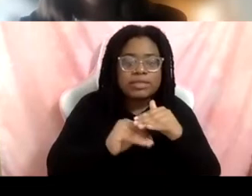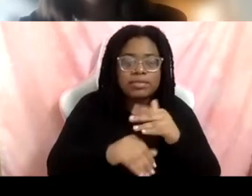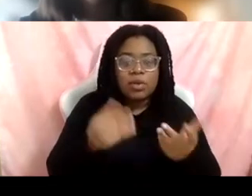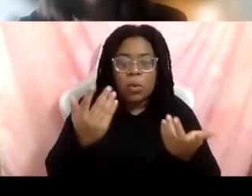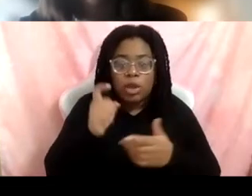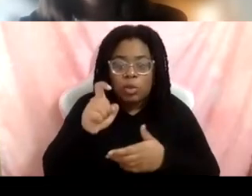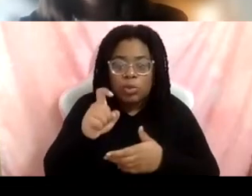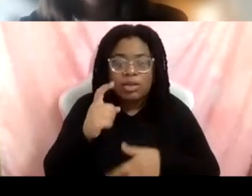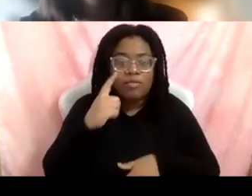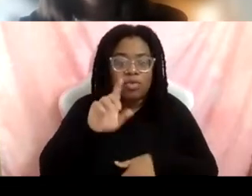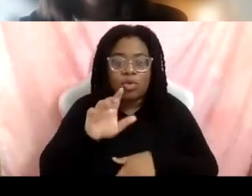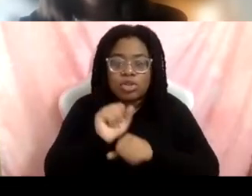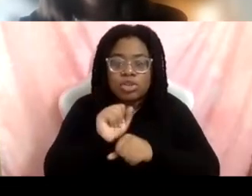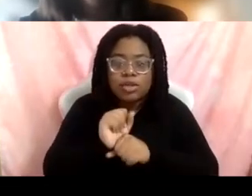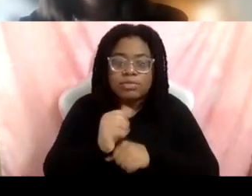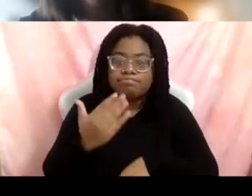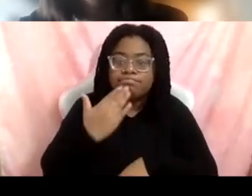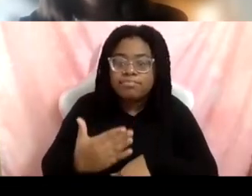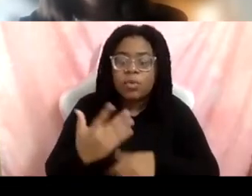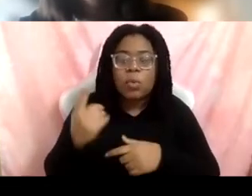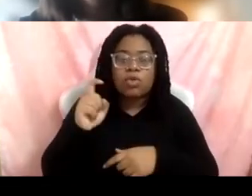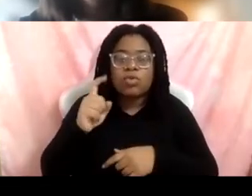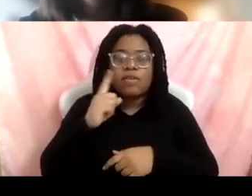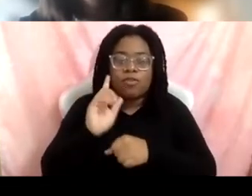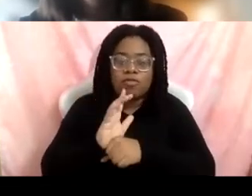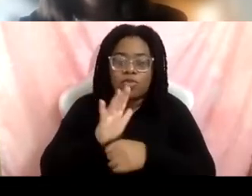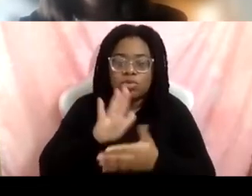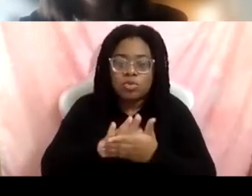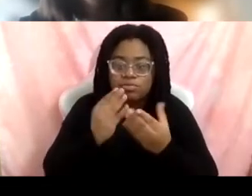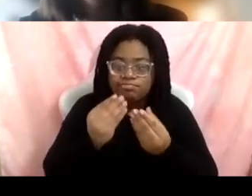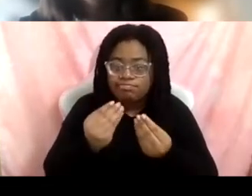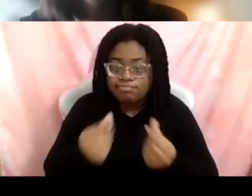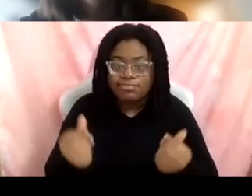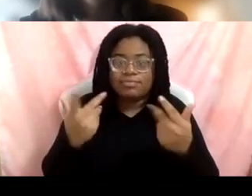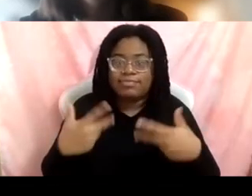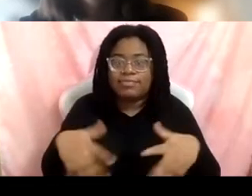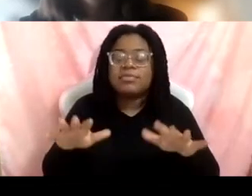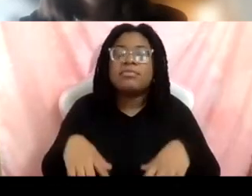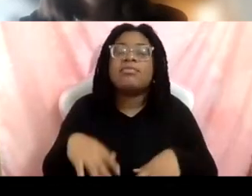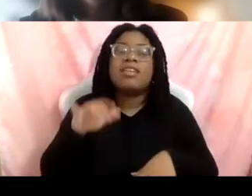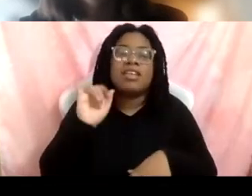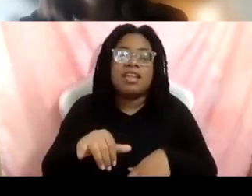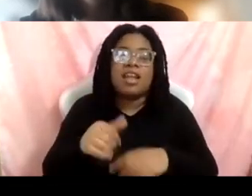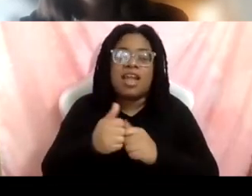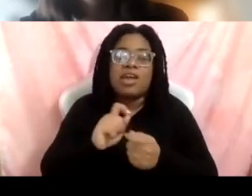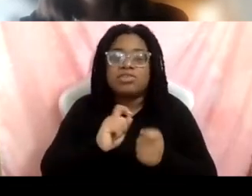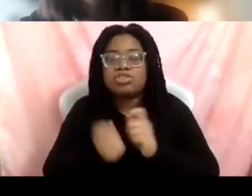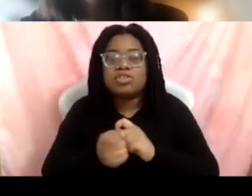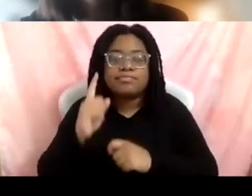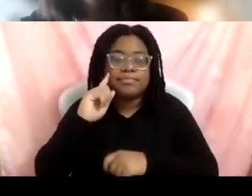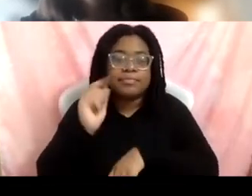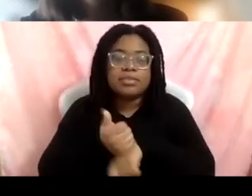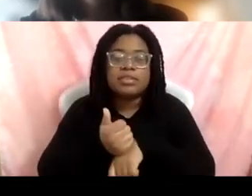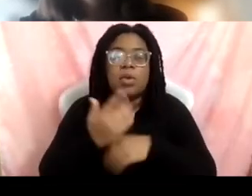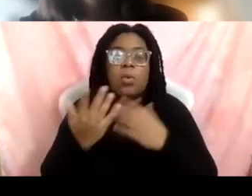job well? What do you need to complete this film school program? So yeah, I think it's just kind of shifting the way people think about accessibility.